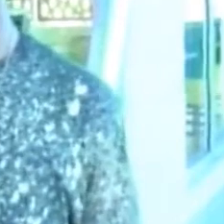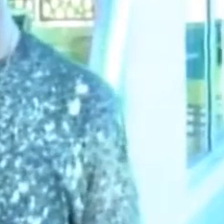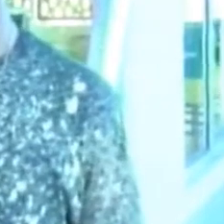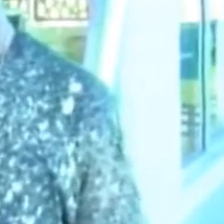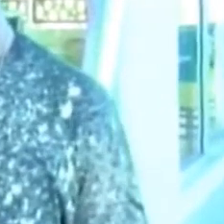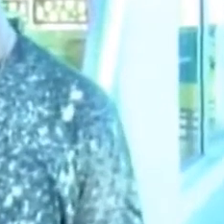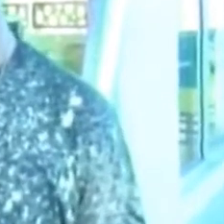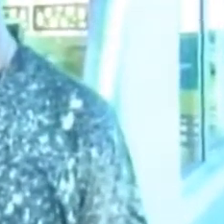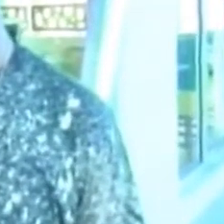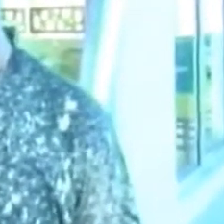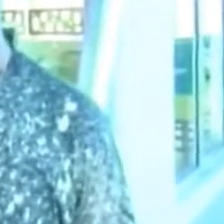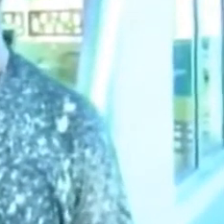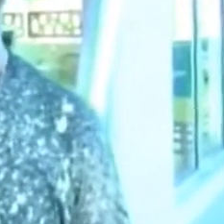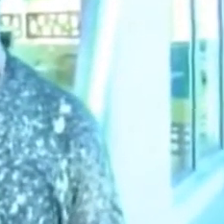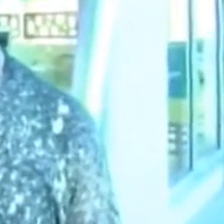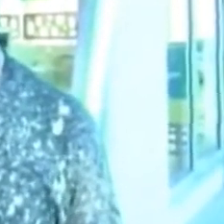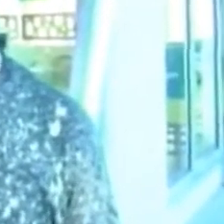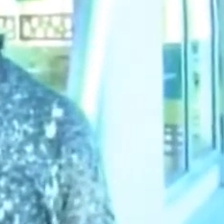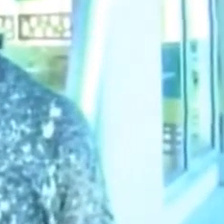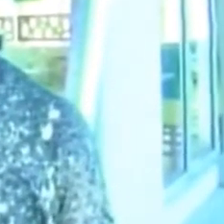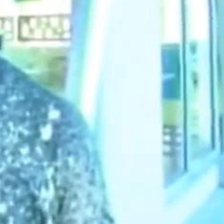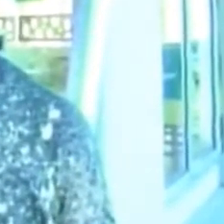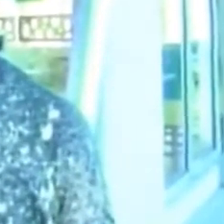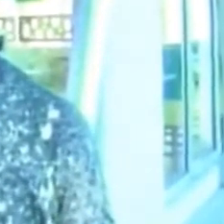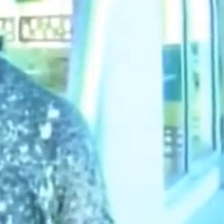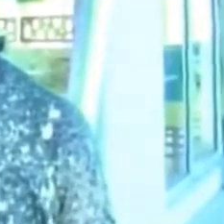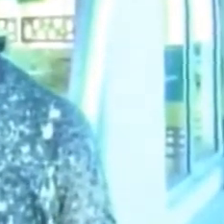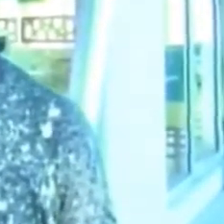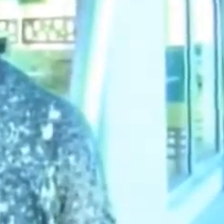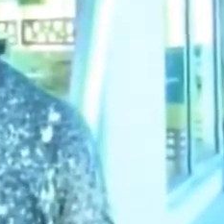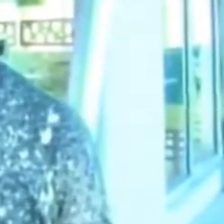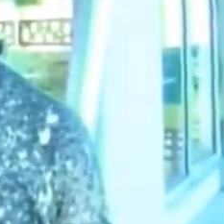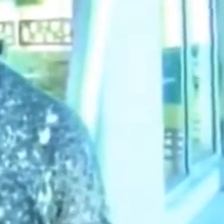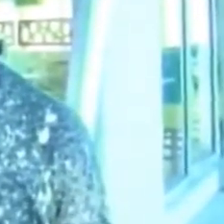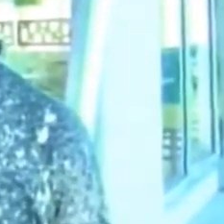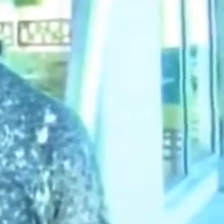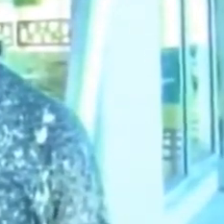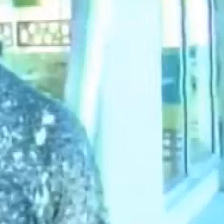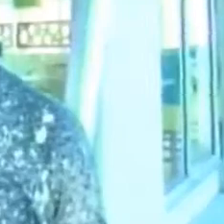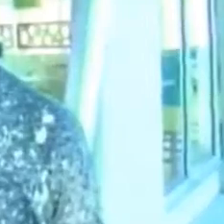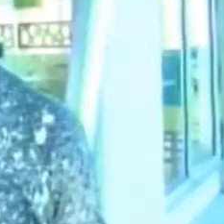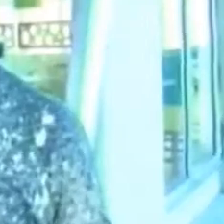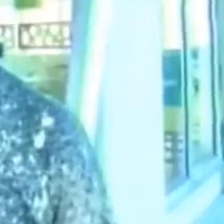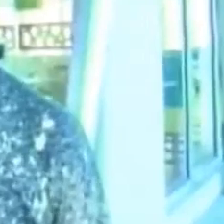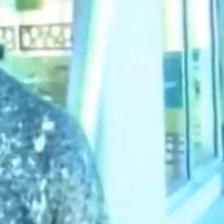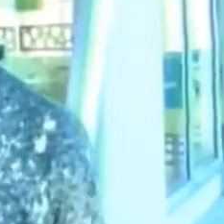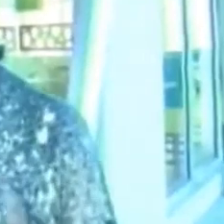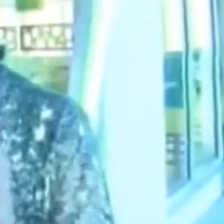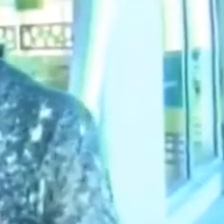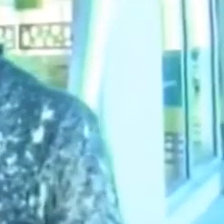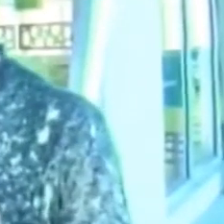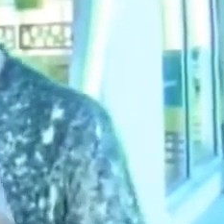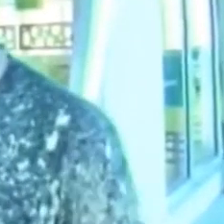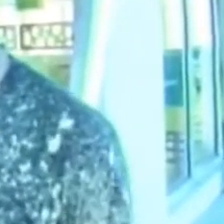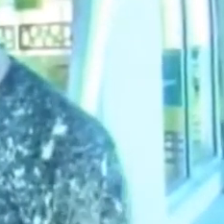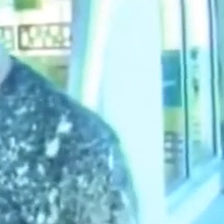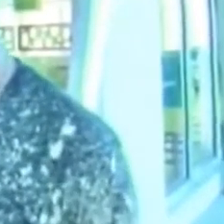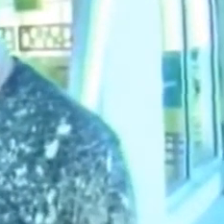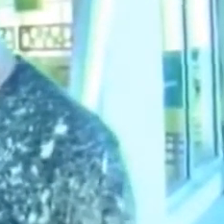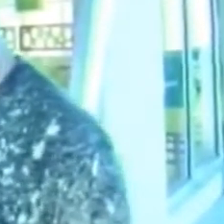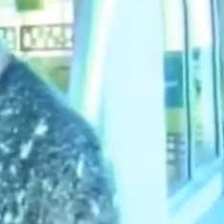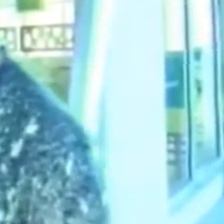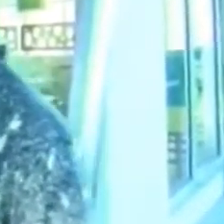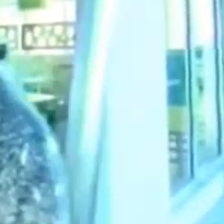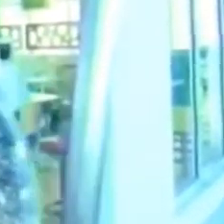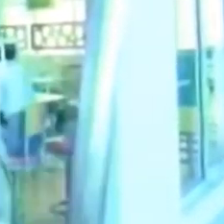free, can't miss up on that, man. At all. Go get here. Get the Chefette, man. Come